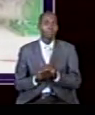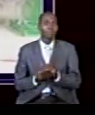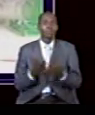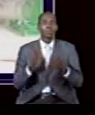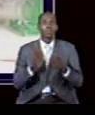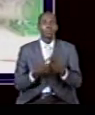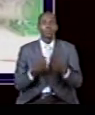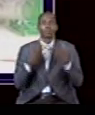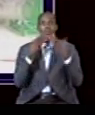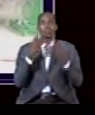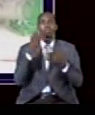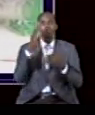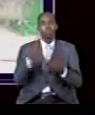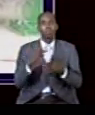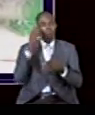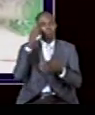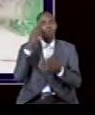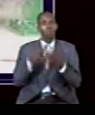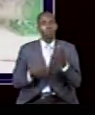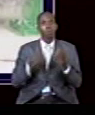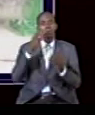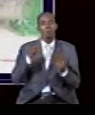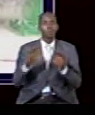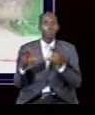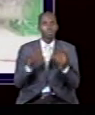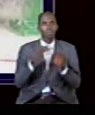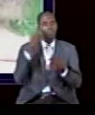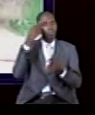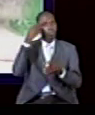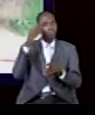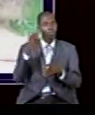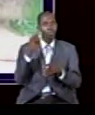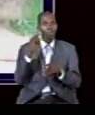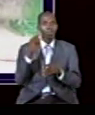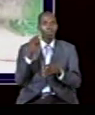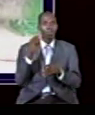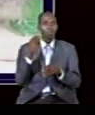thank God for what God did for me.